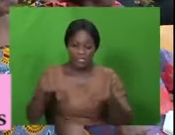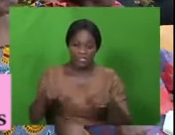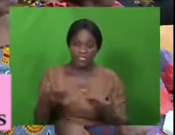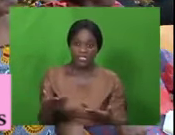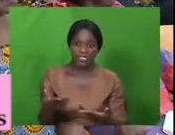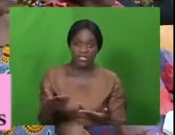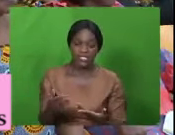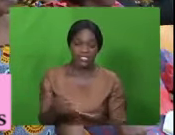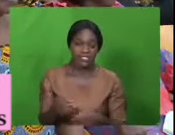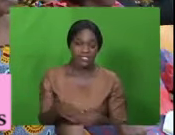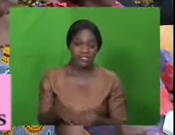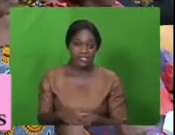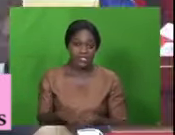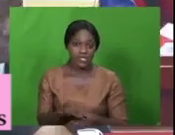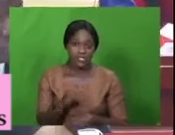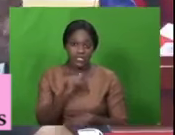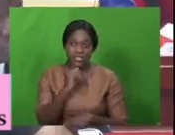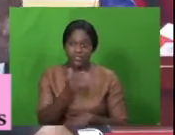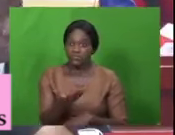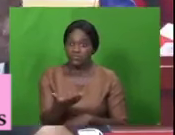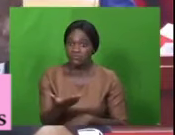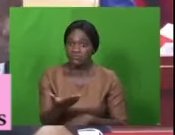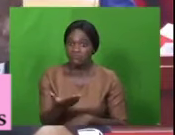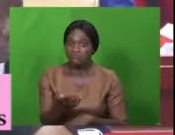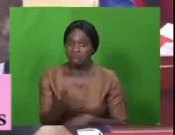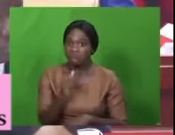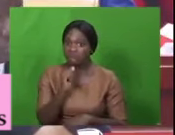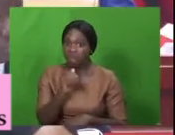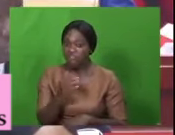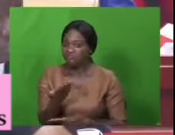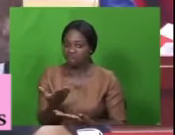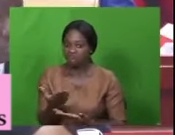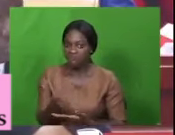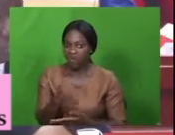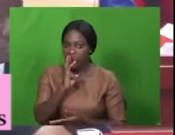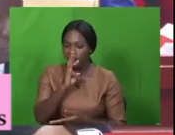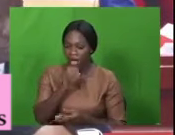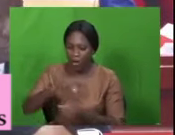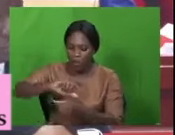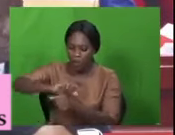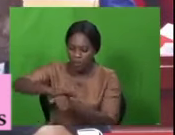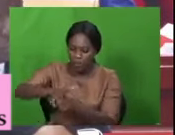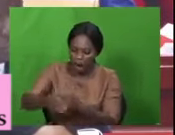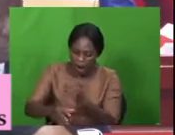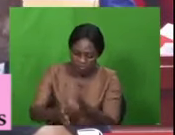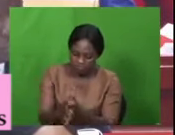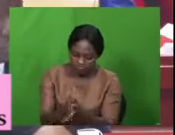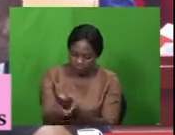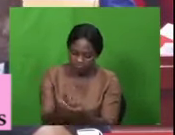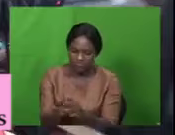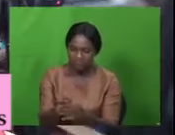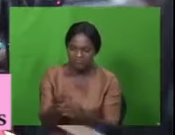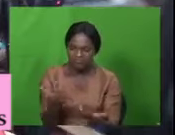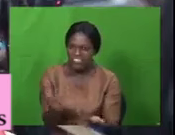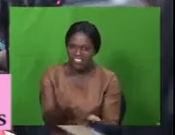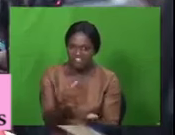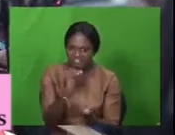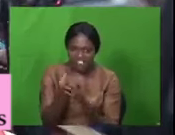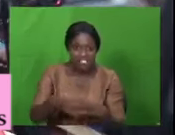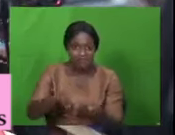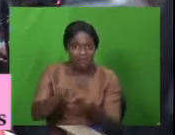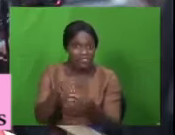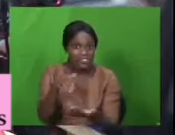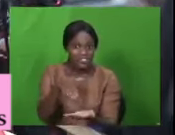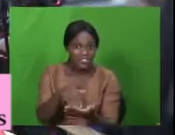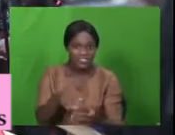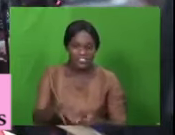an obligatory item on anyone's list of purchases. In dealing with the crisis generally, I did